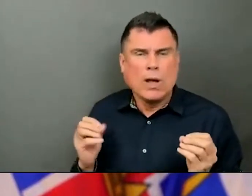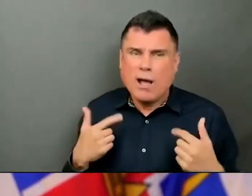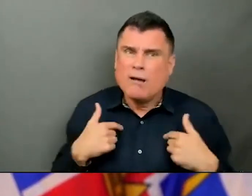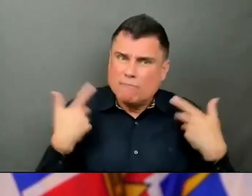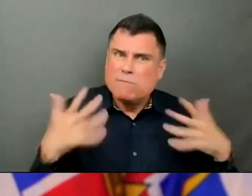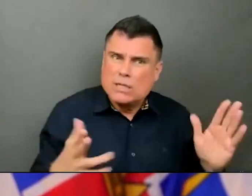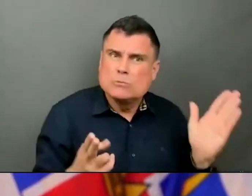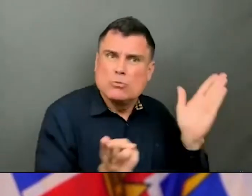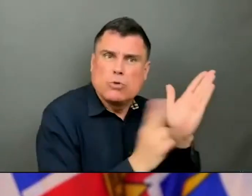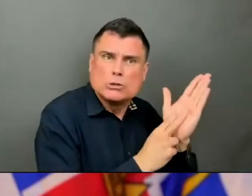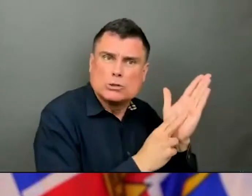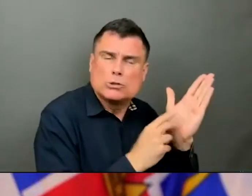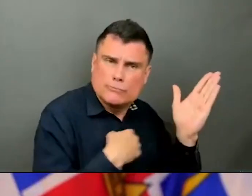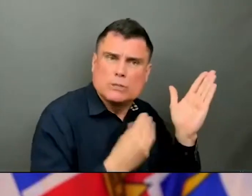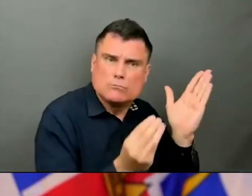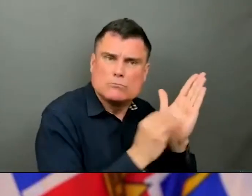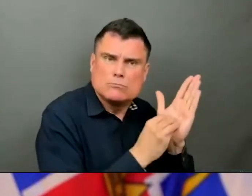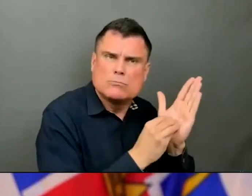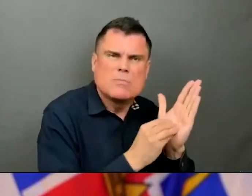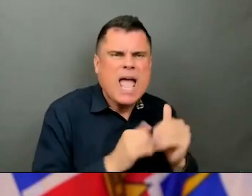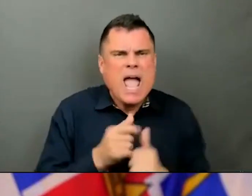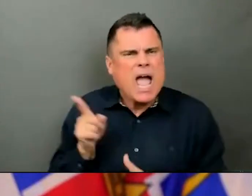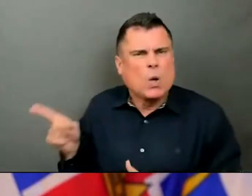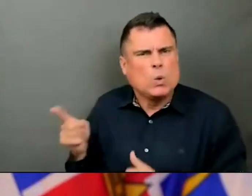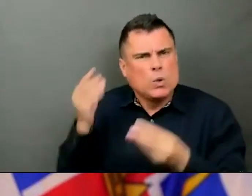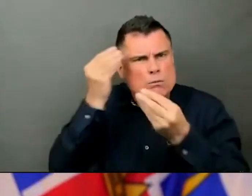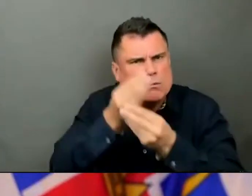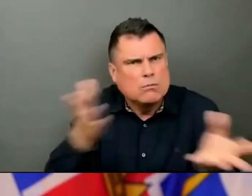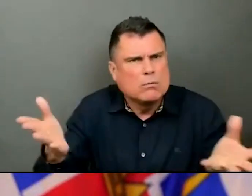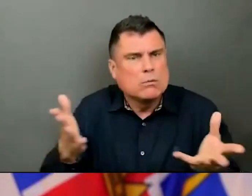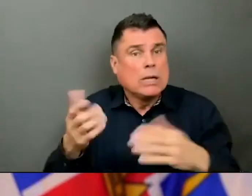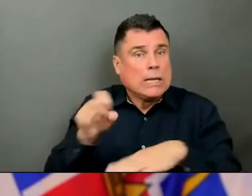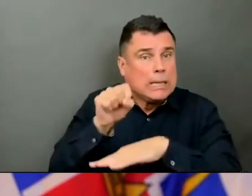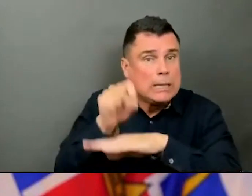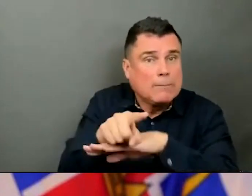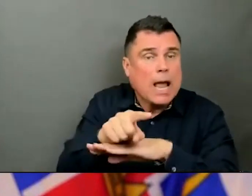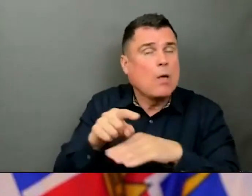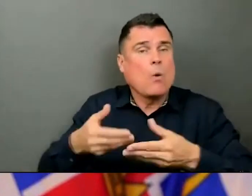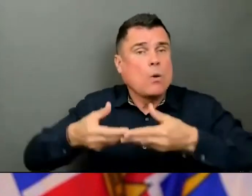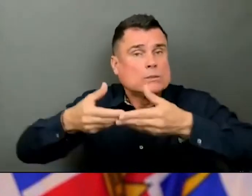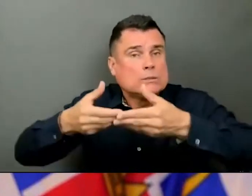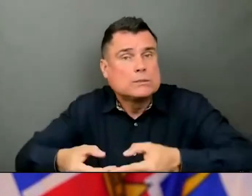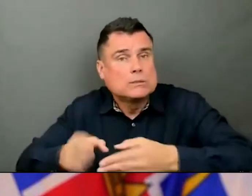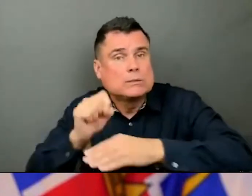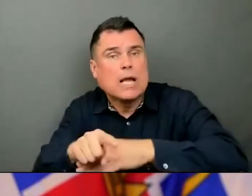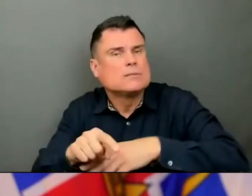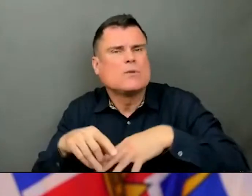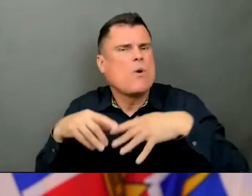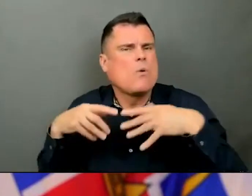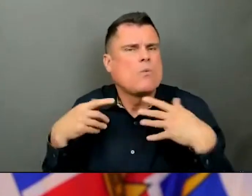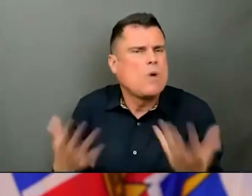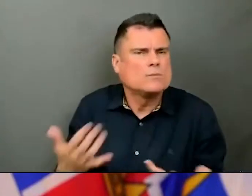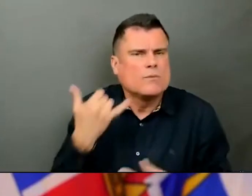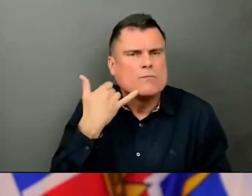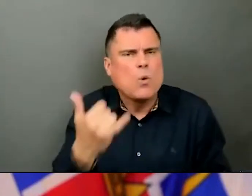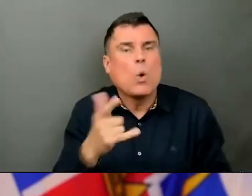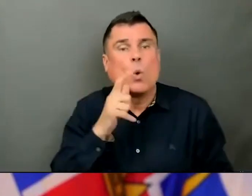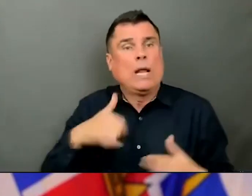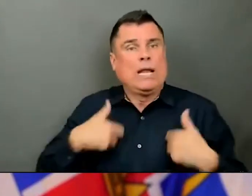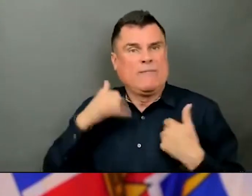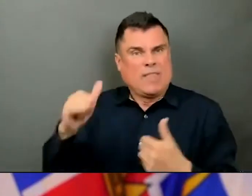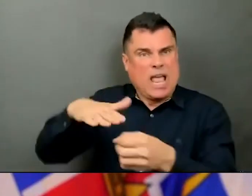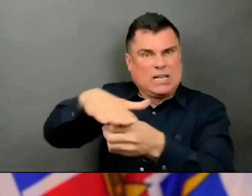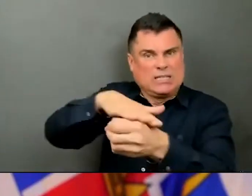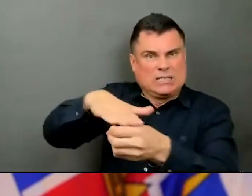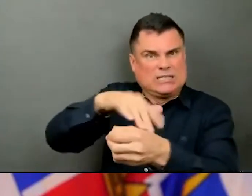prior. So were emails sent? Was it text messages, phone calls? Can you say how many people residing in those areas were actually